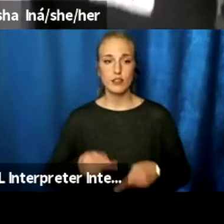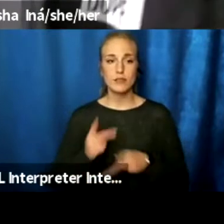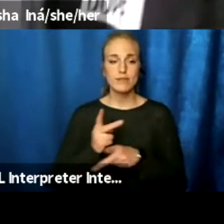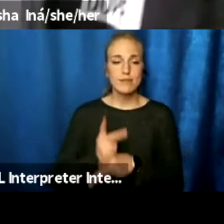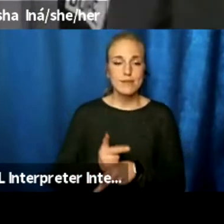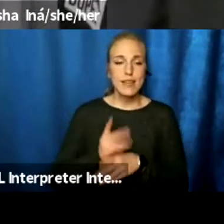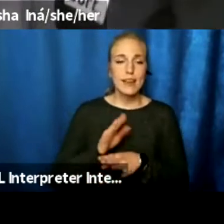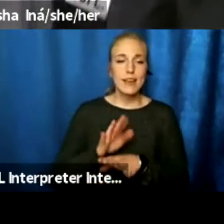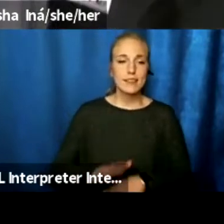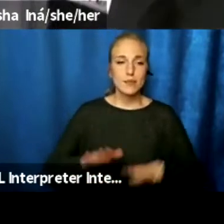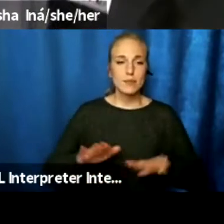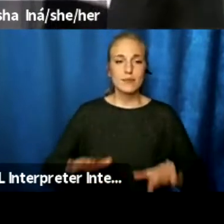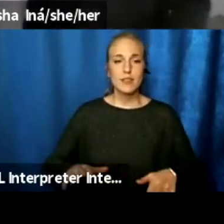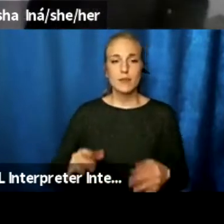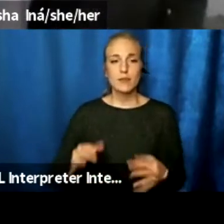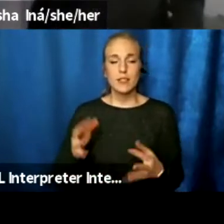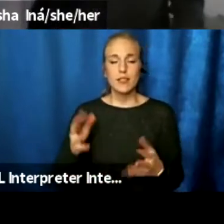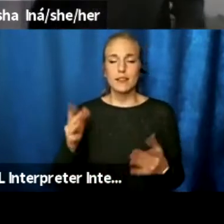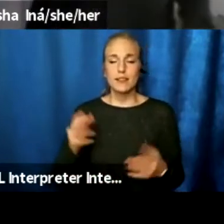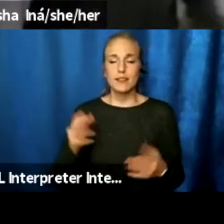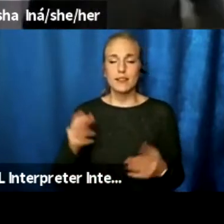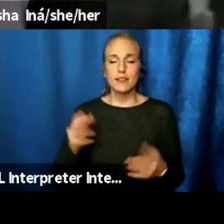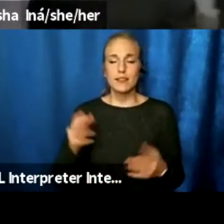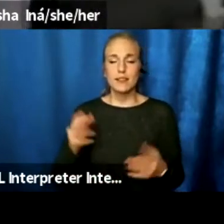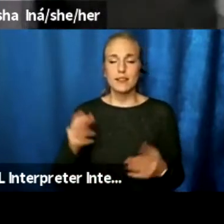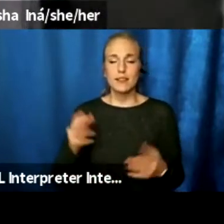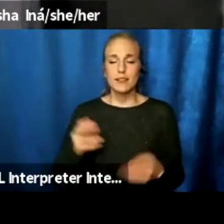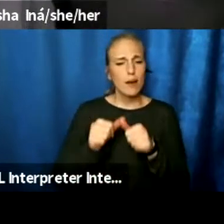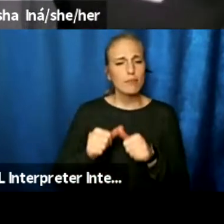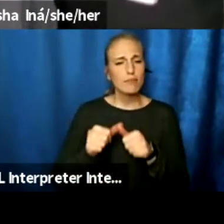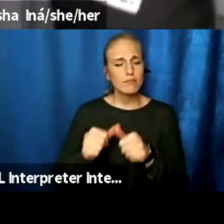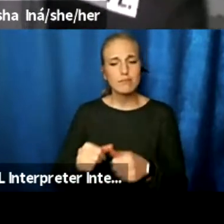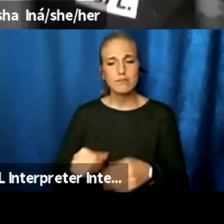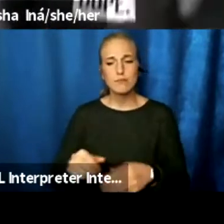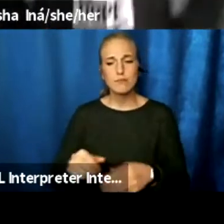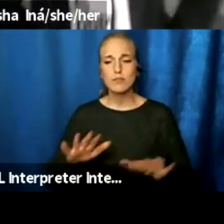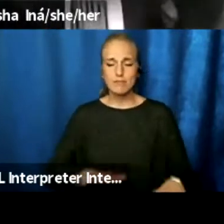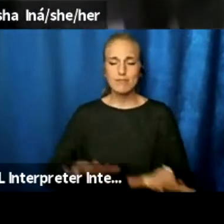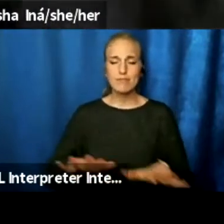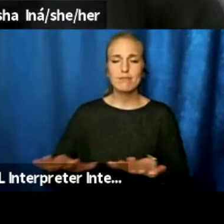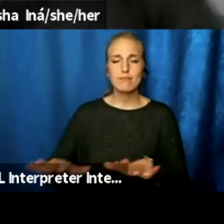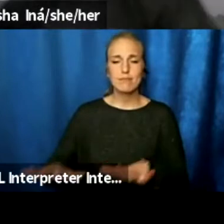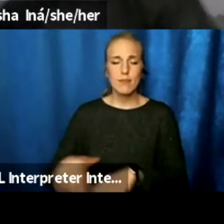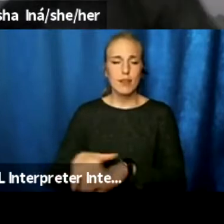yourself back here, but take your time. You just